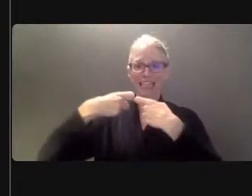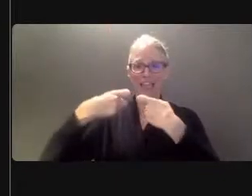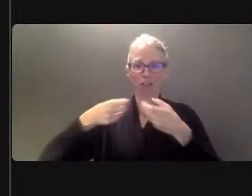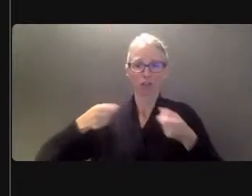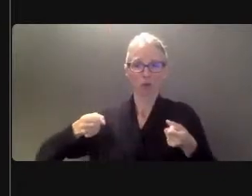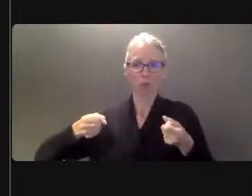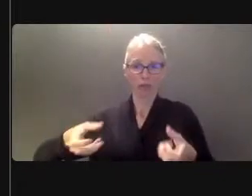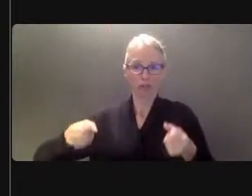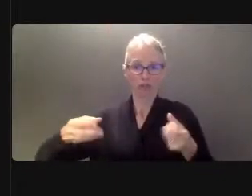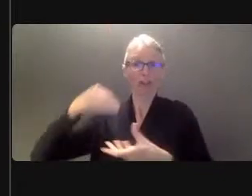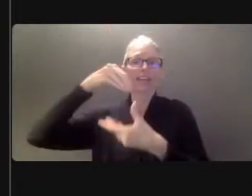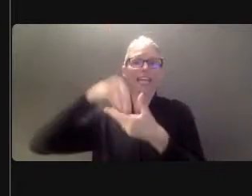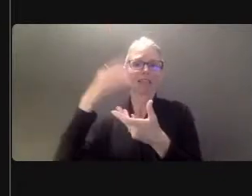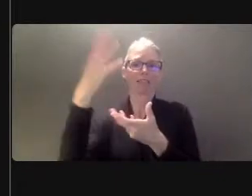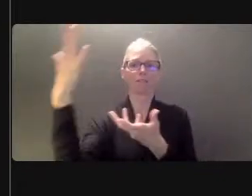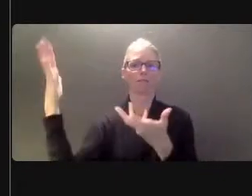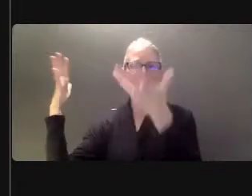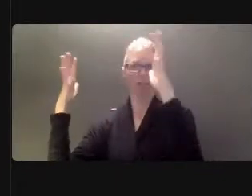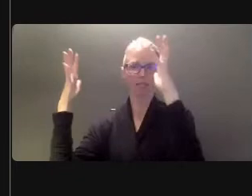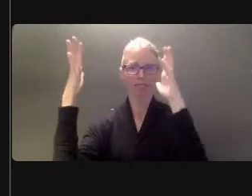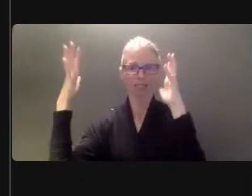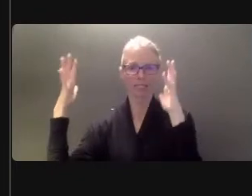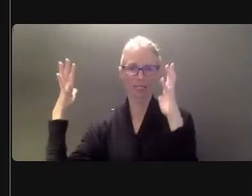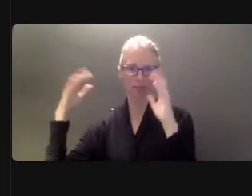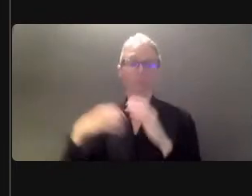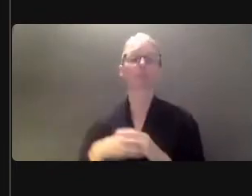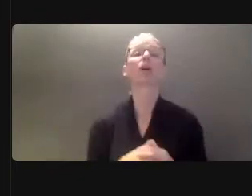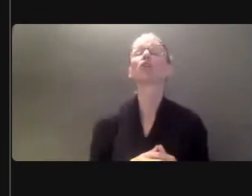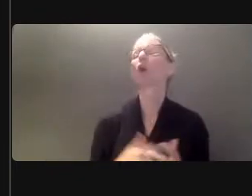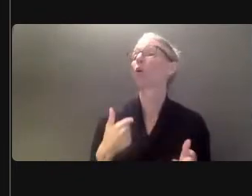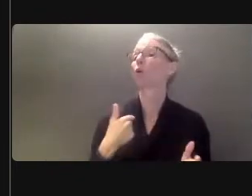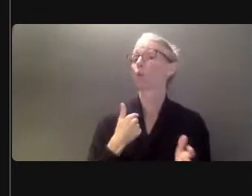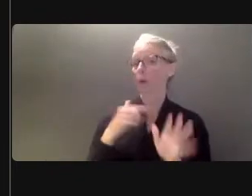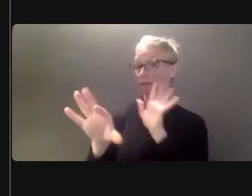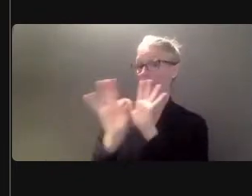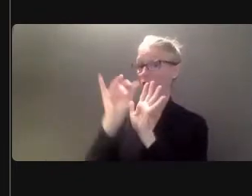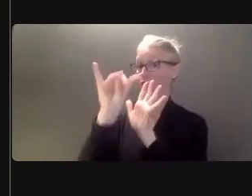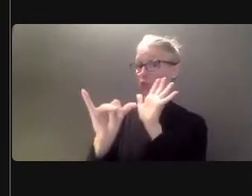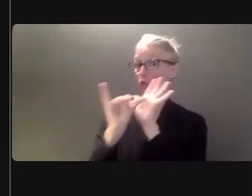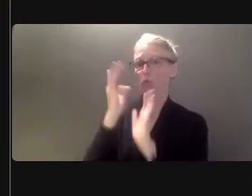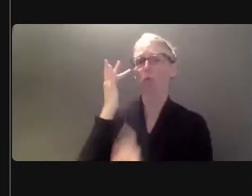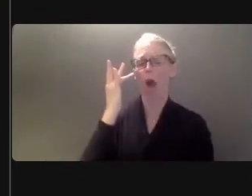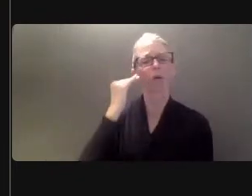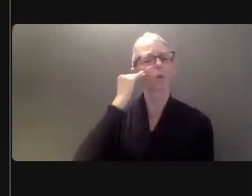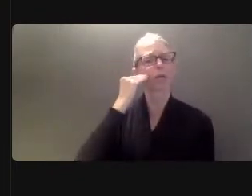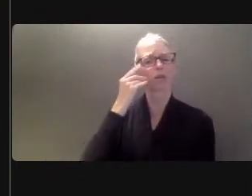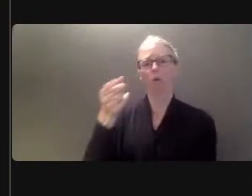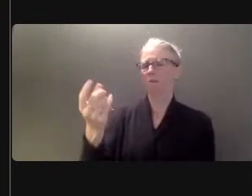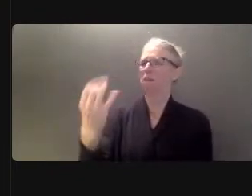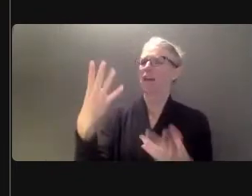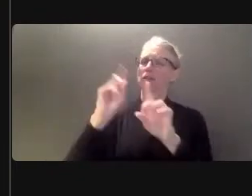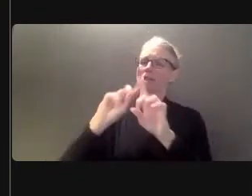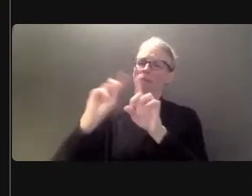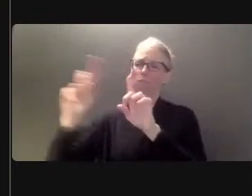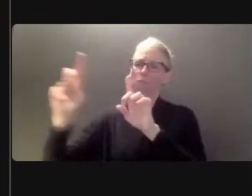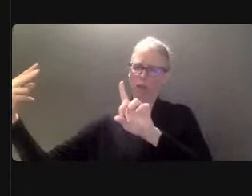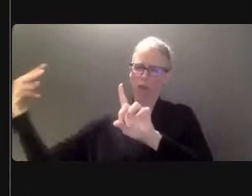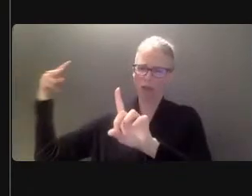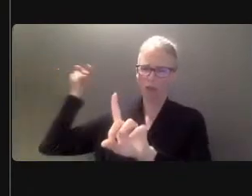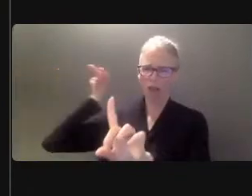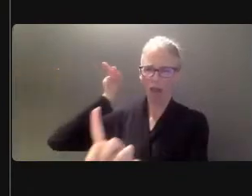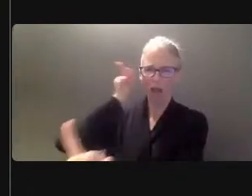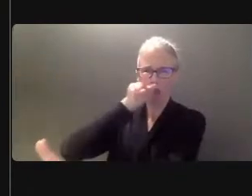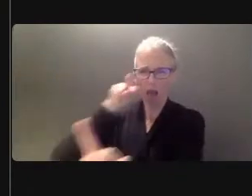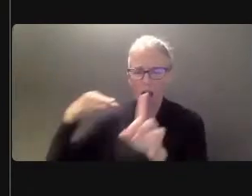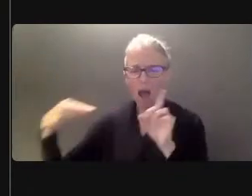we wanted to conduct a scoping YouTube review search because we knew that it would be full of rich perspectives about barriers and facilitators that people